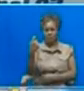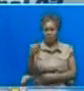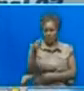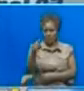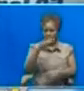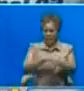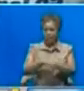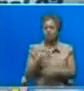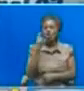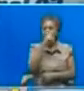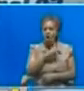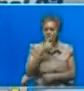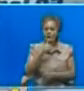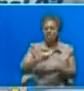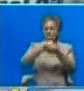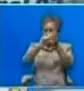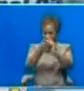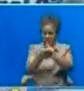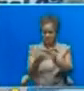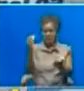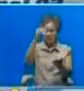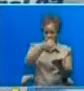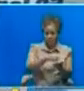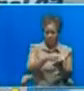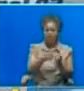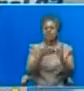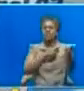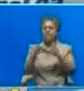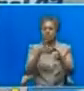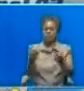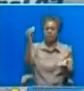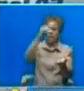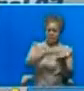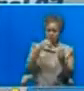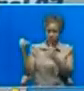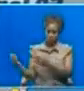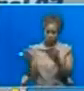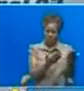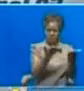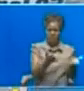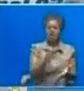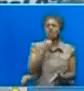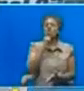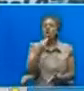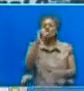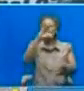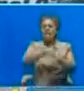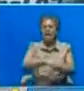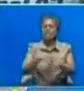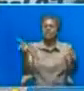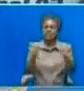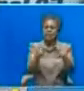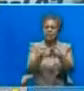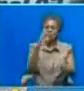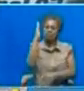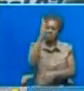crude oil, you have to refine it, you have to put it on a ship and transport it and then bring it here. So you are not going to get that